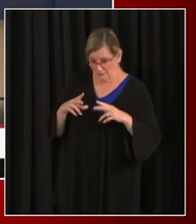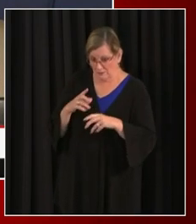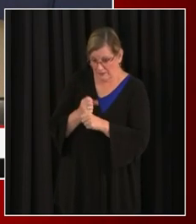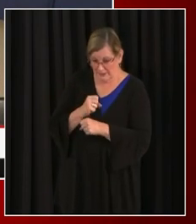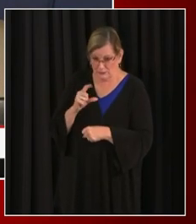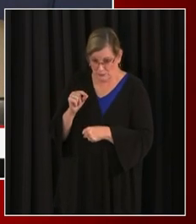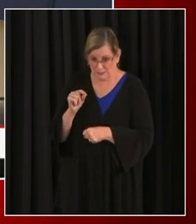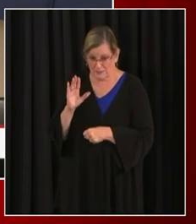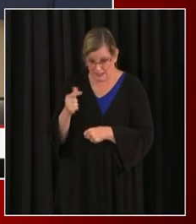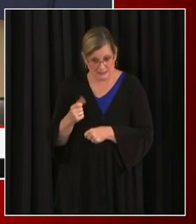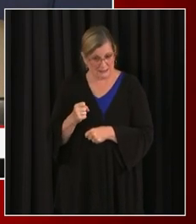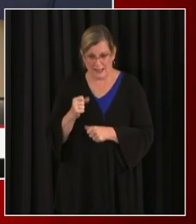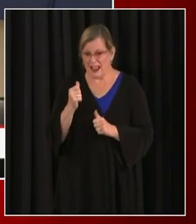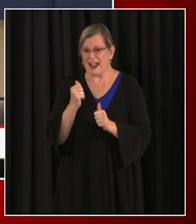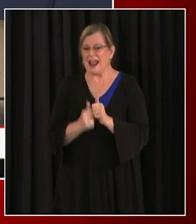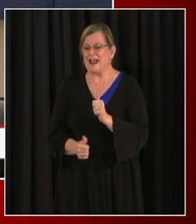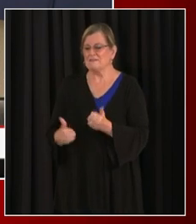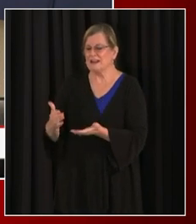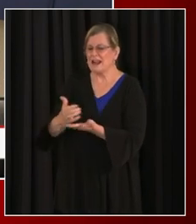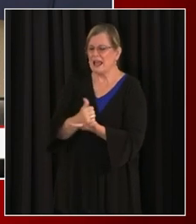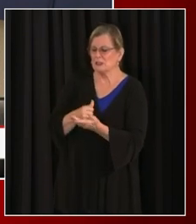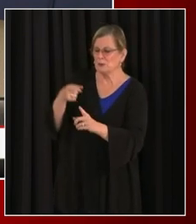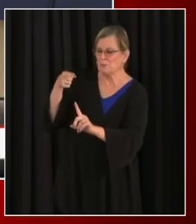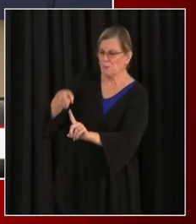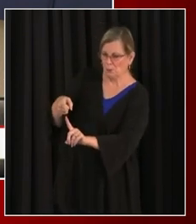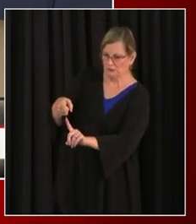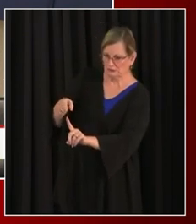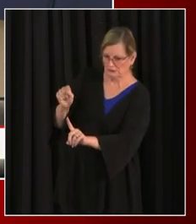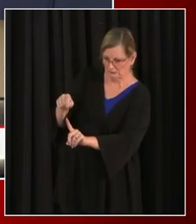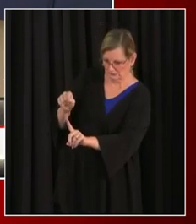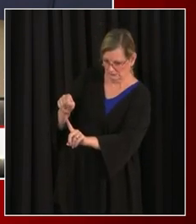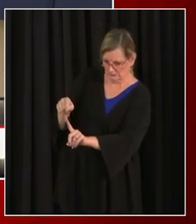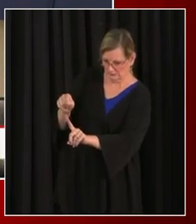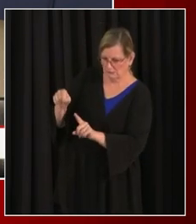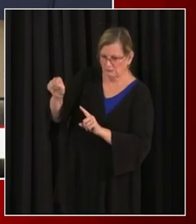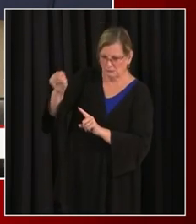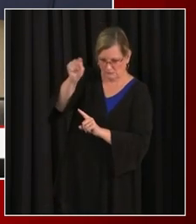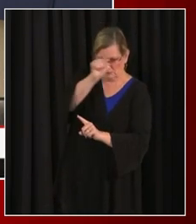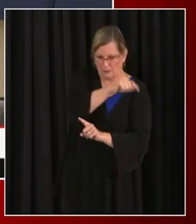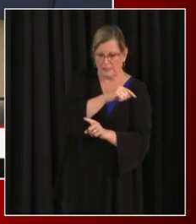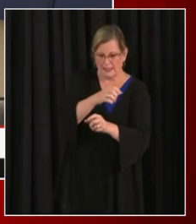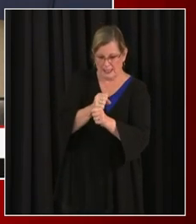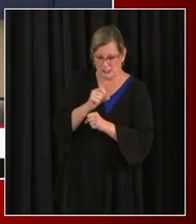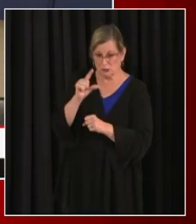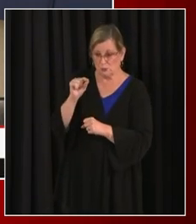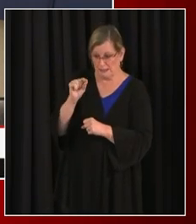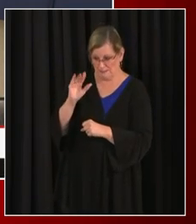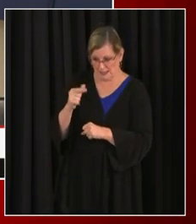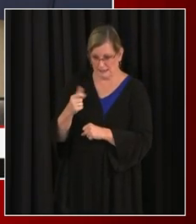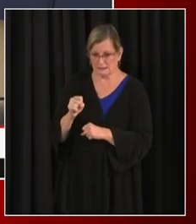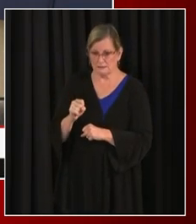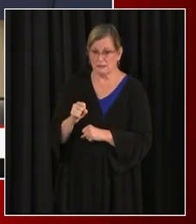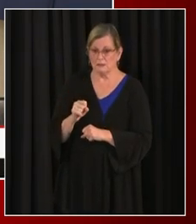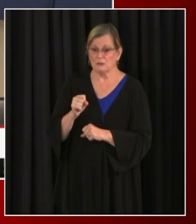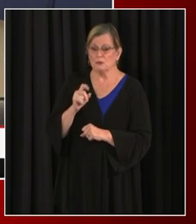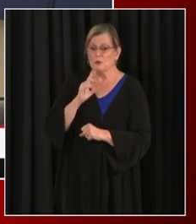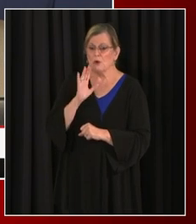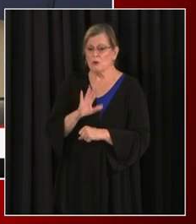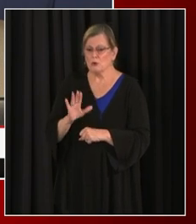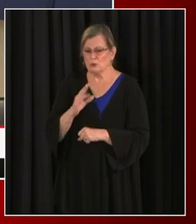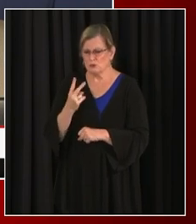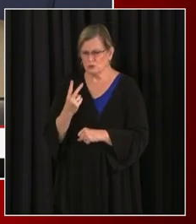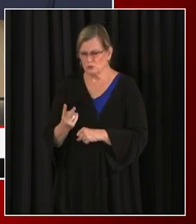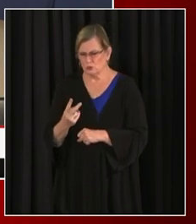bags. Every collection point that we collect from, we will give 20 bags. There are two, we